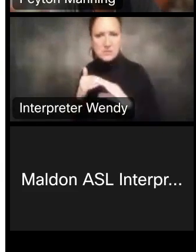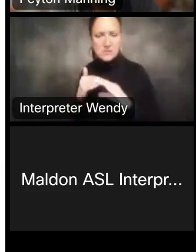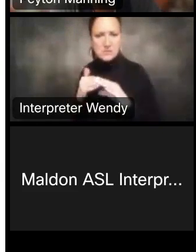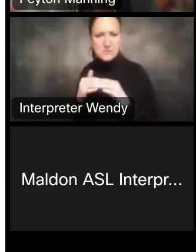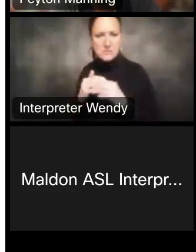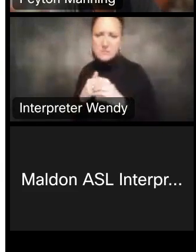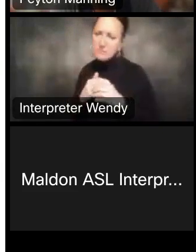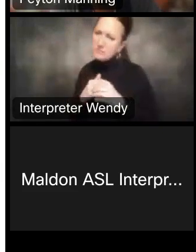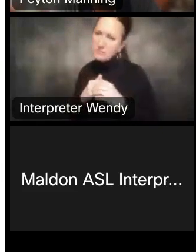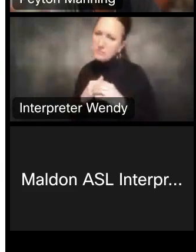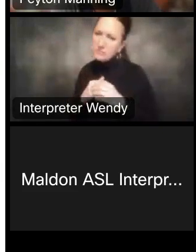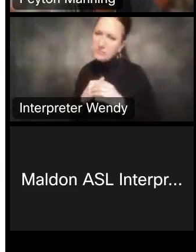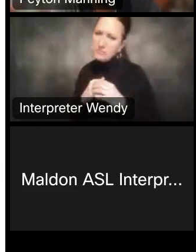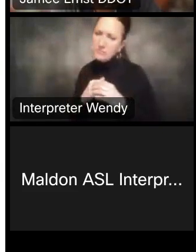comments.